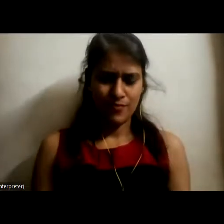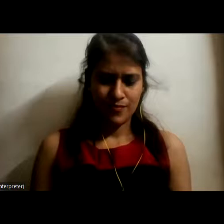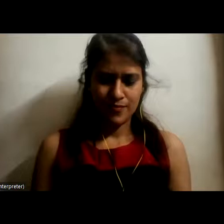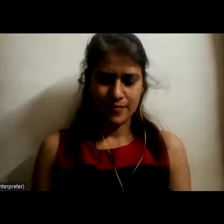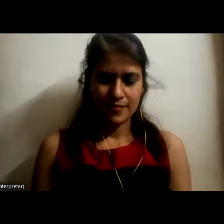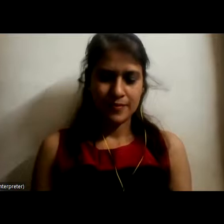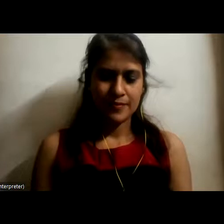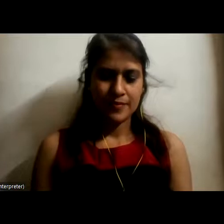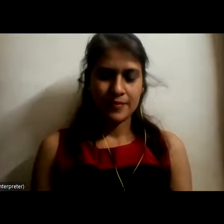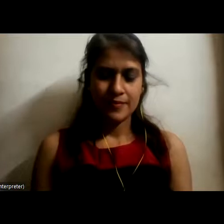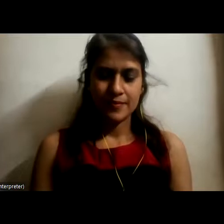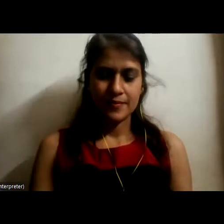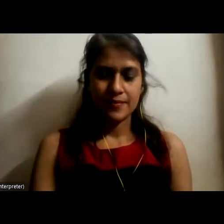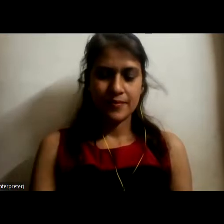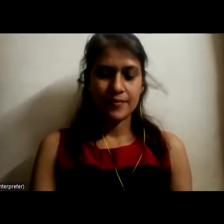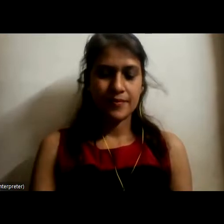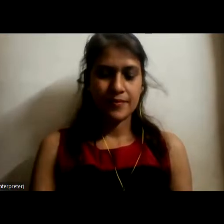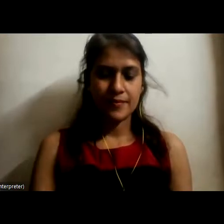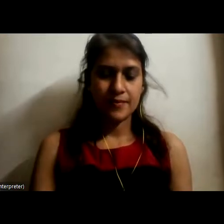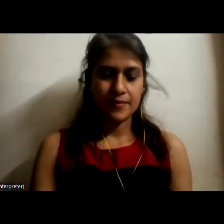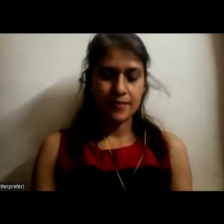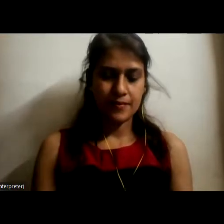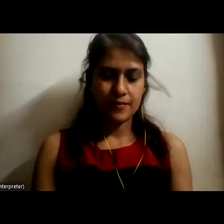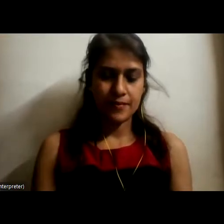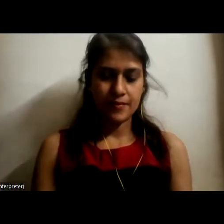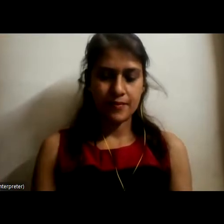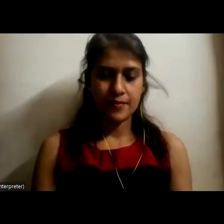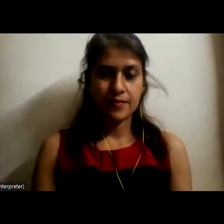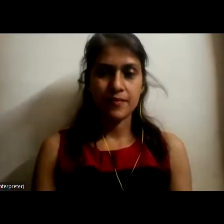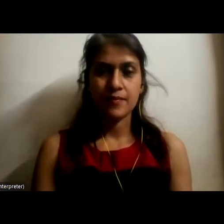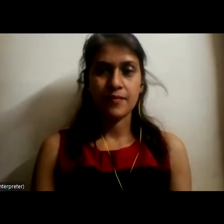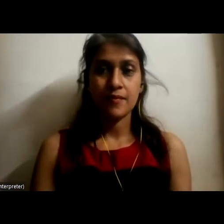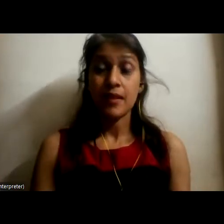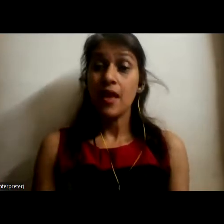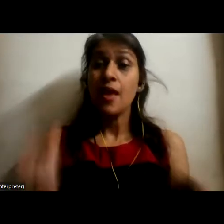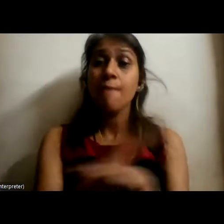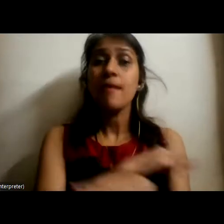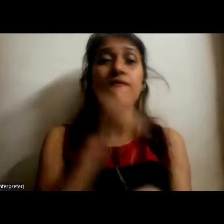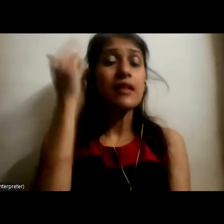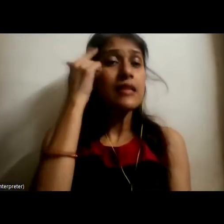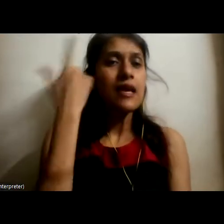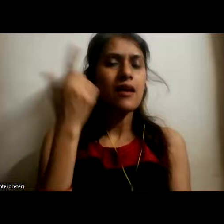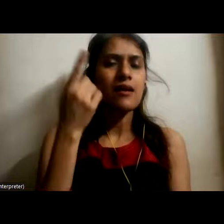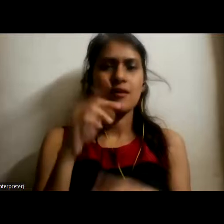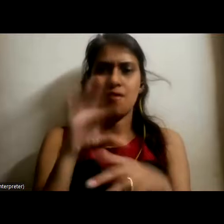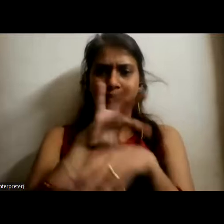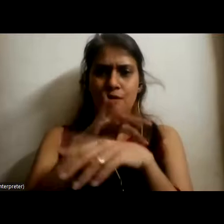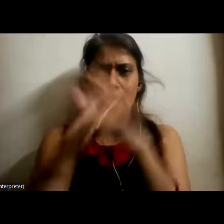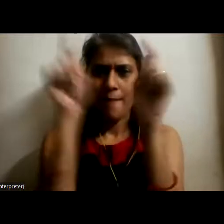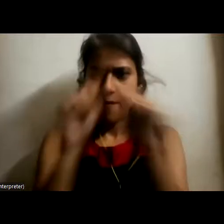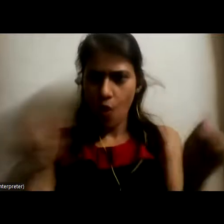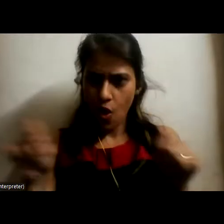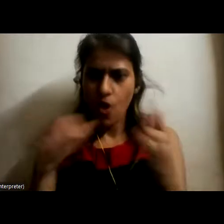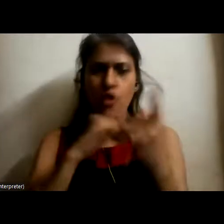In the earlier phase, it treated as a charity model, as a medical model, as a social